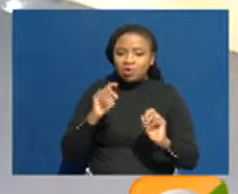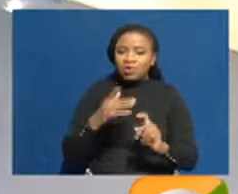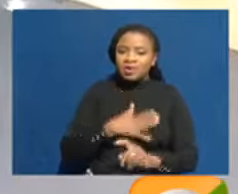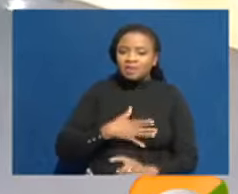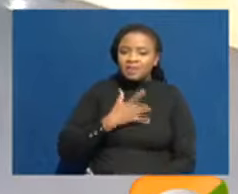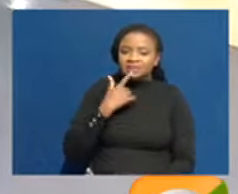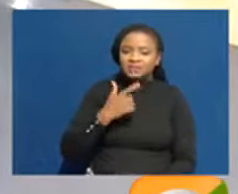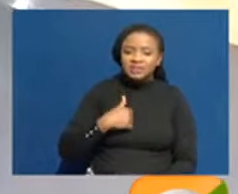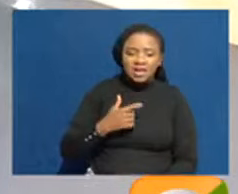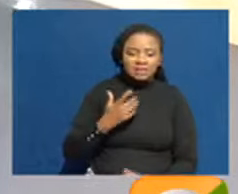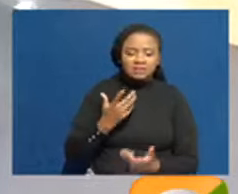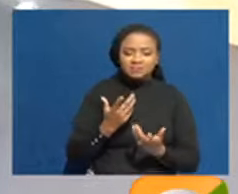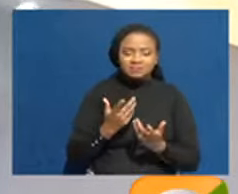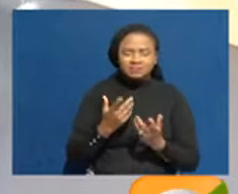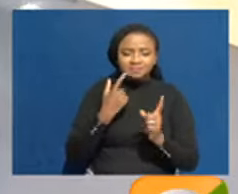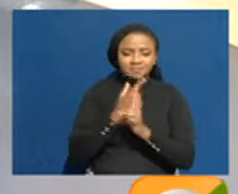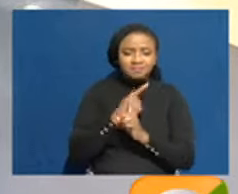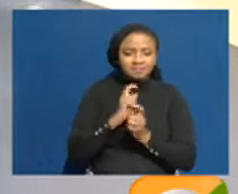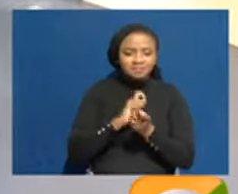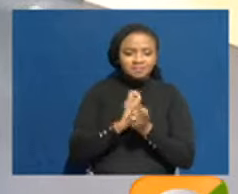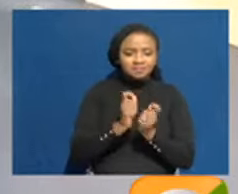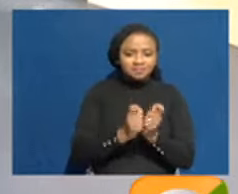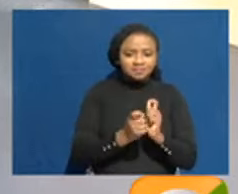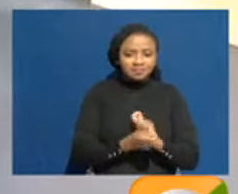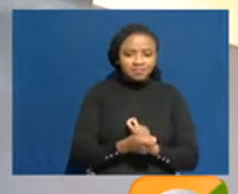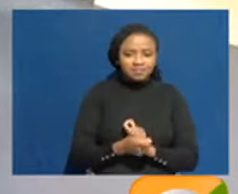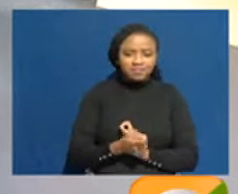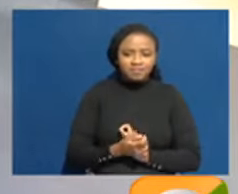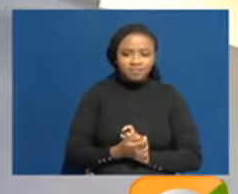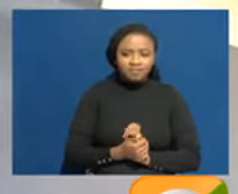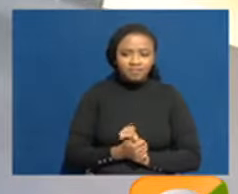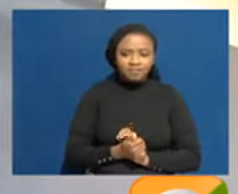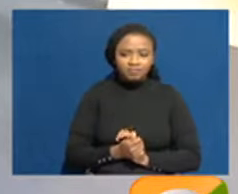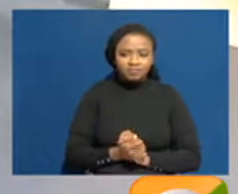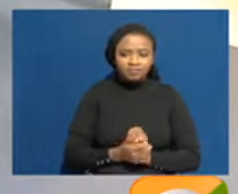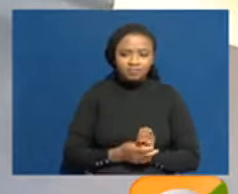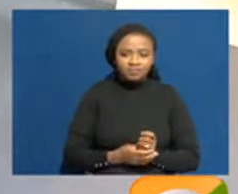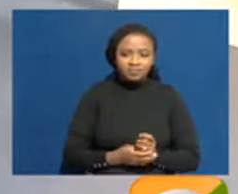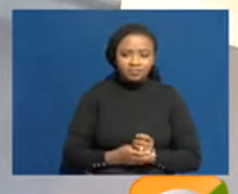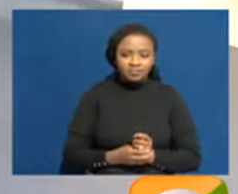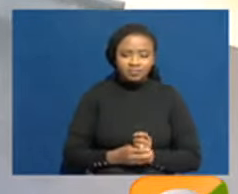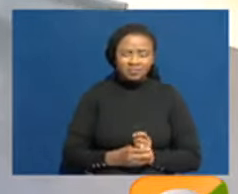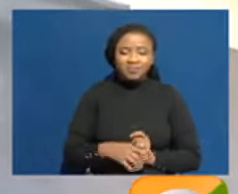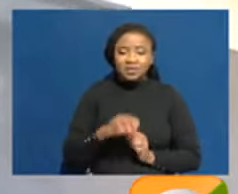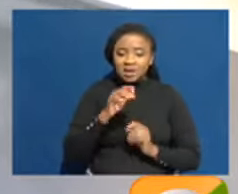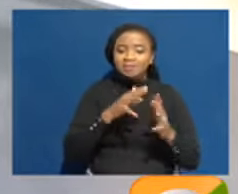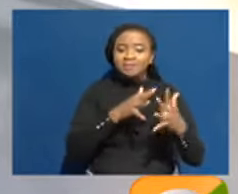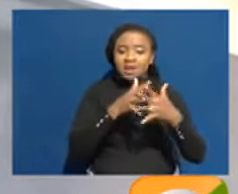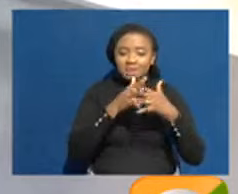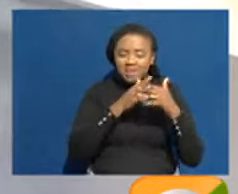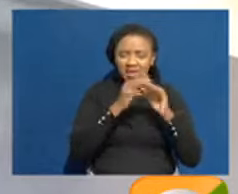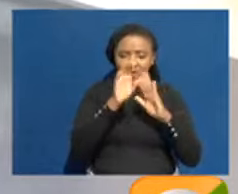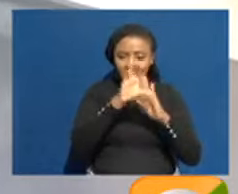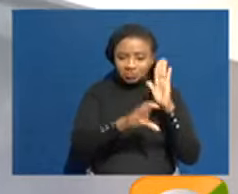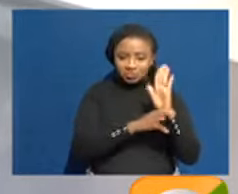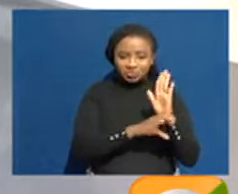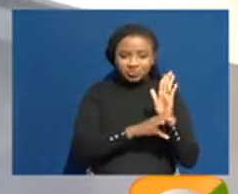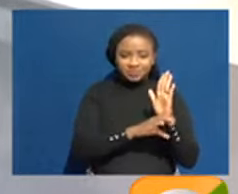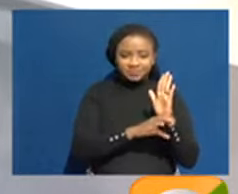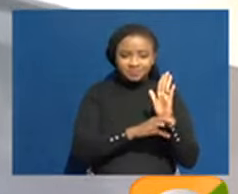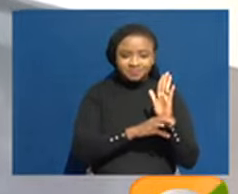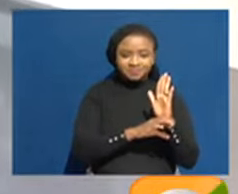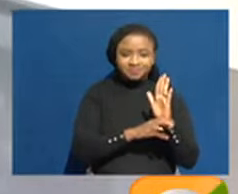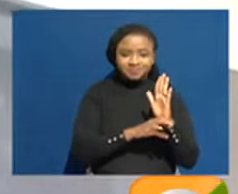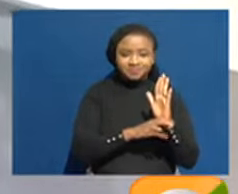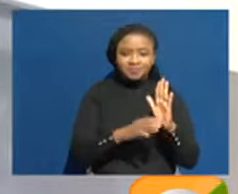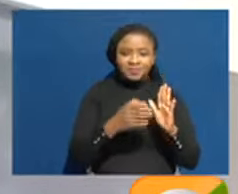about amendments. During the break, we were just talking about how many amendments the U.S. Constitution has. 27. 27. So far, yes. In 247. So many